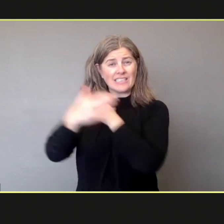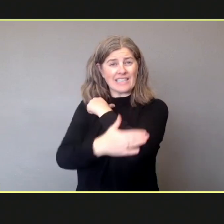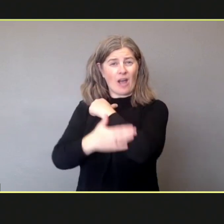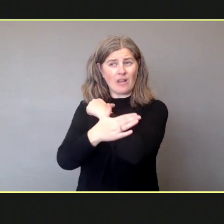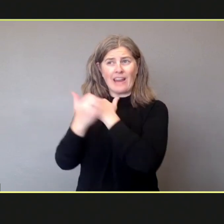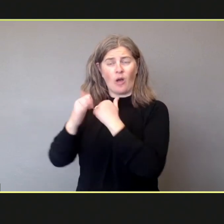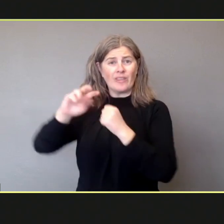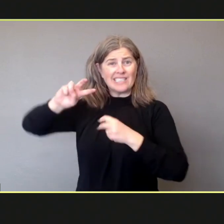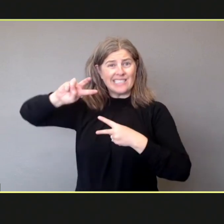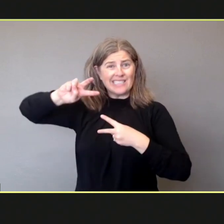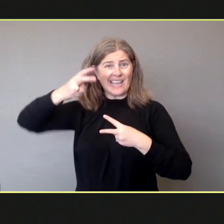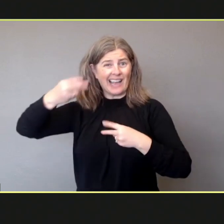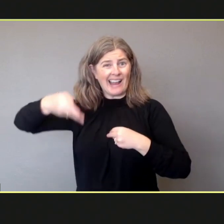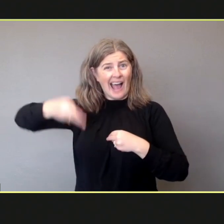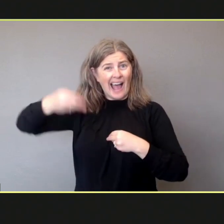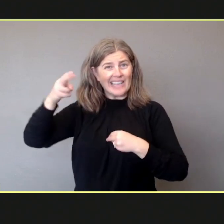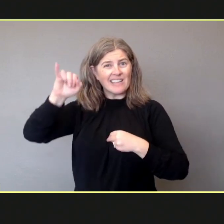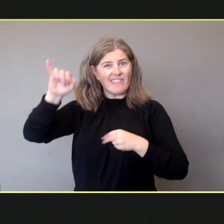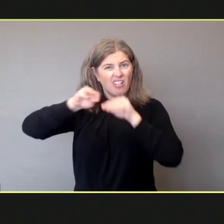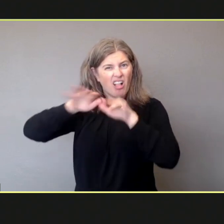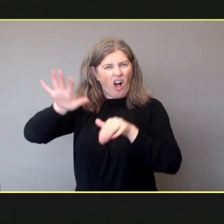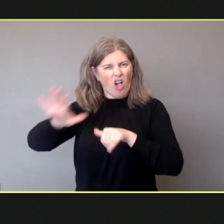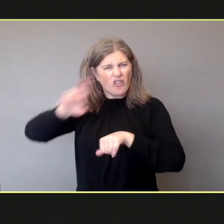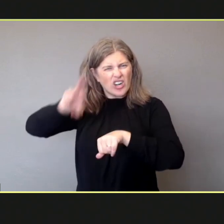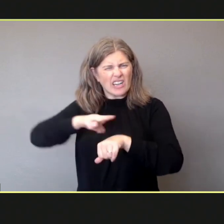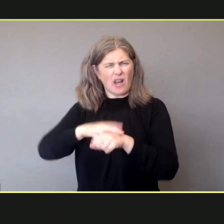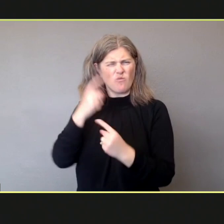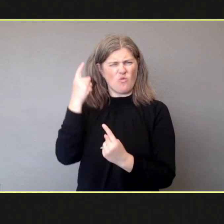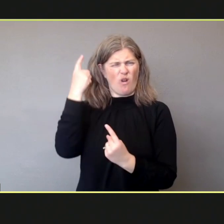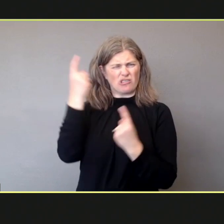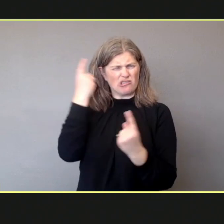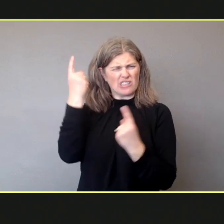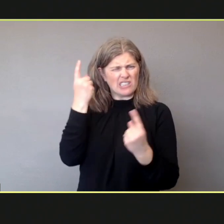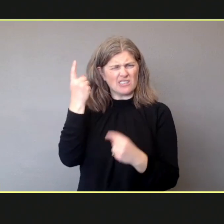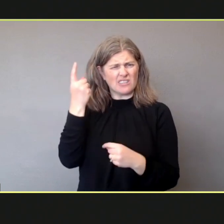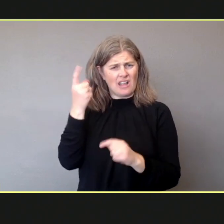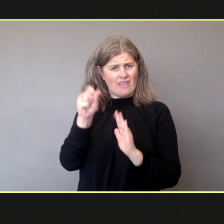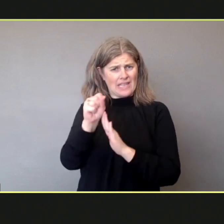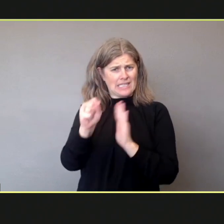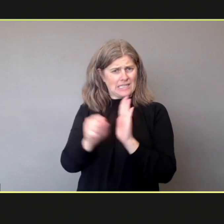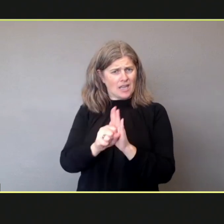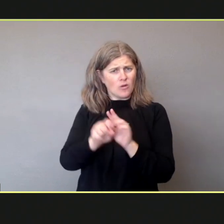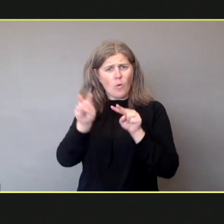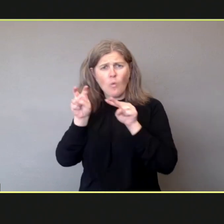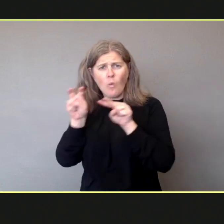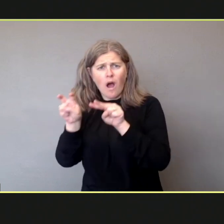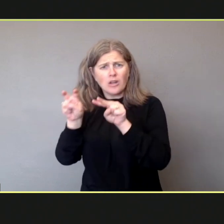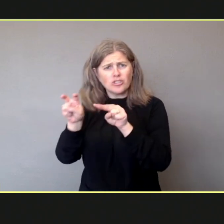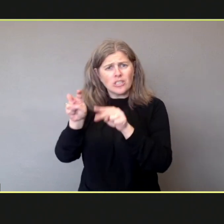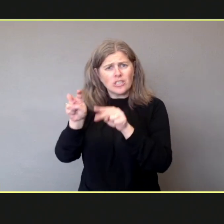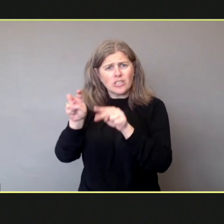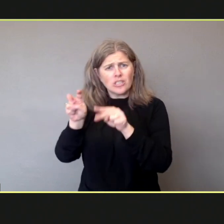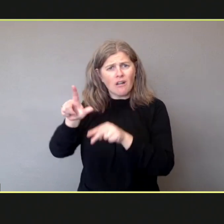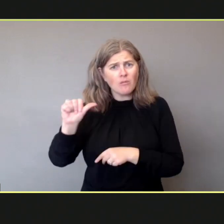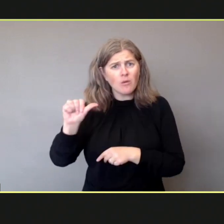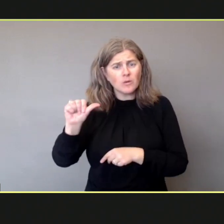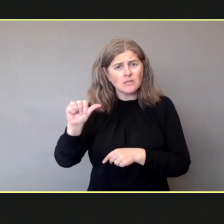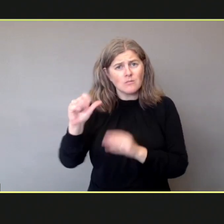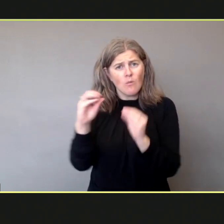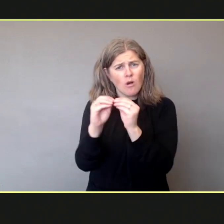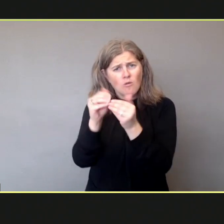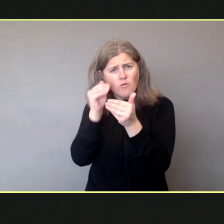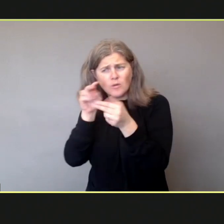highest infection rate in the nation. So I'm just kind of wondering, is the state keeping a closer eye on Los Alamos, or what are